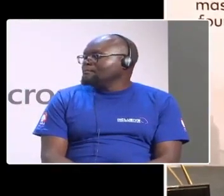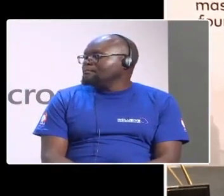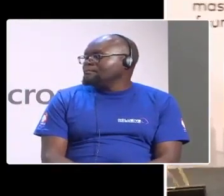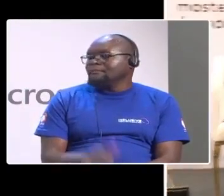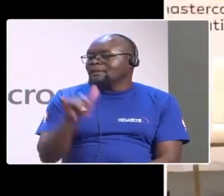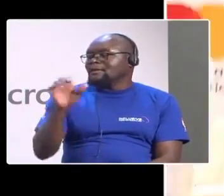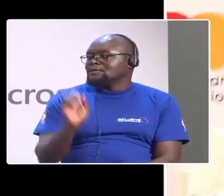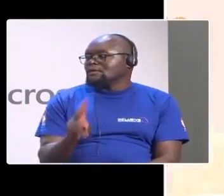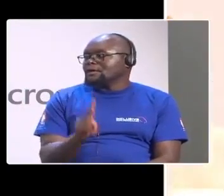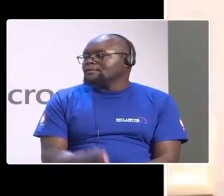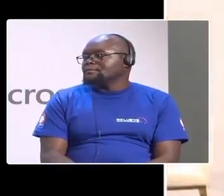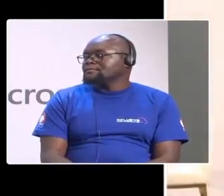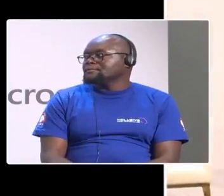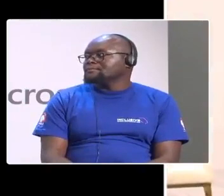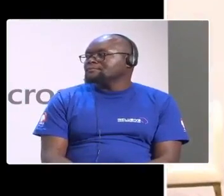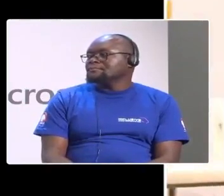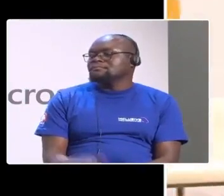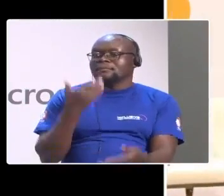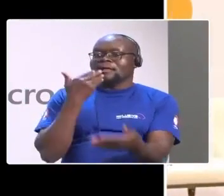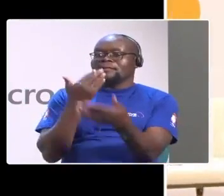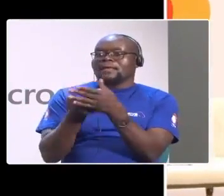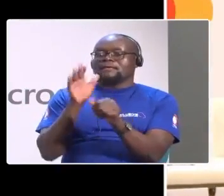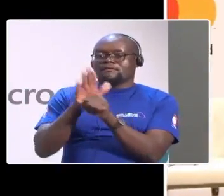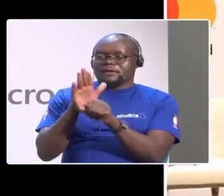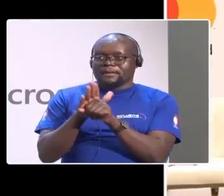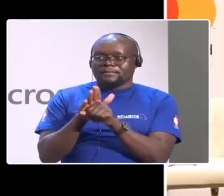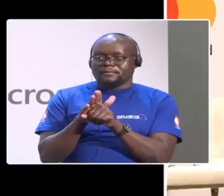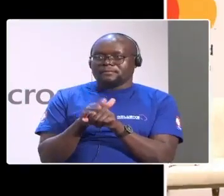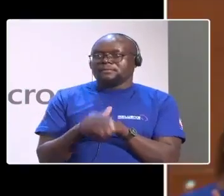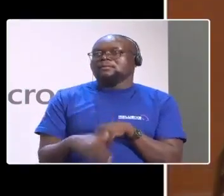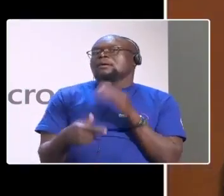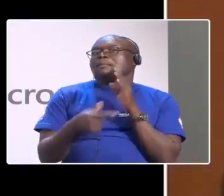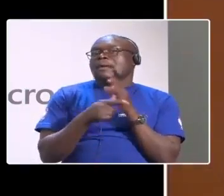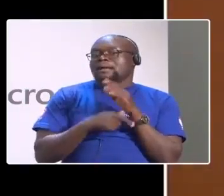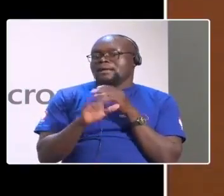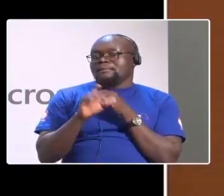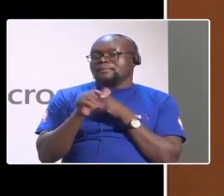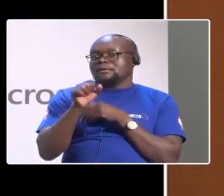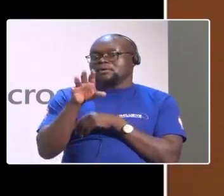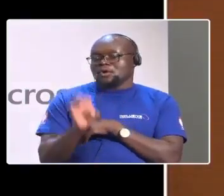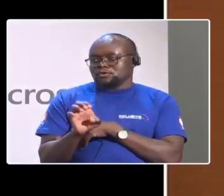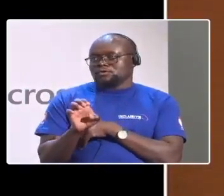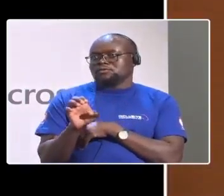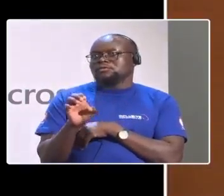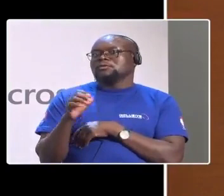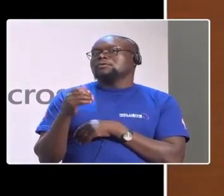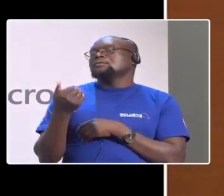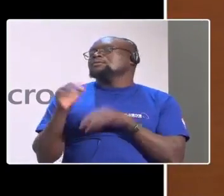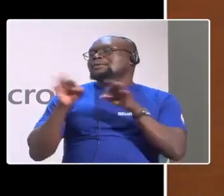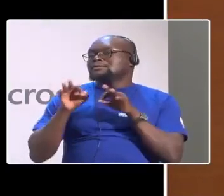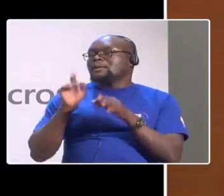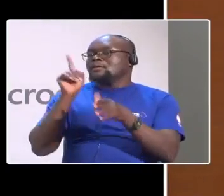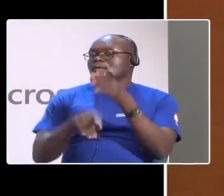That's okay, I got it. I lost something, yeah. It's all right. Thank you very much. Thank you. My name is Klaus Höckner. I'm running the DACH chapter. To explain